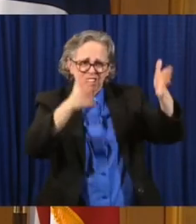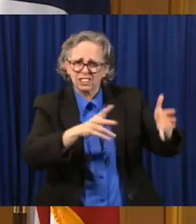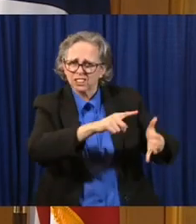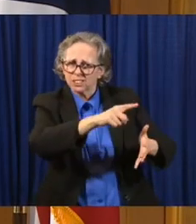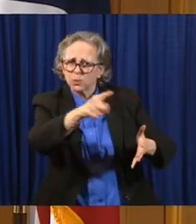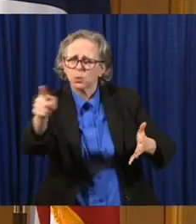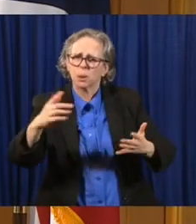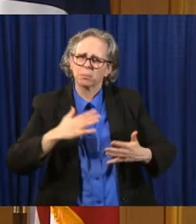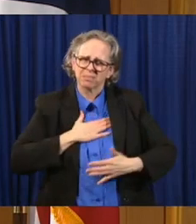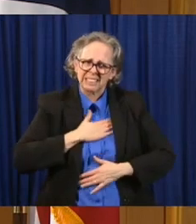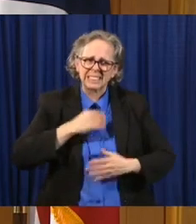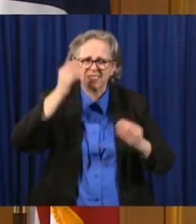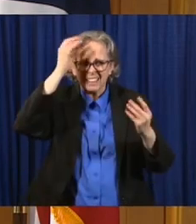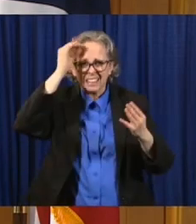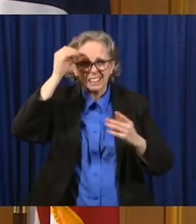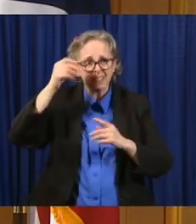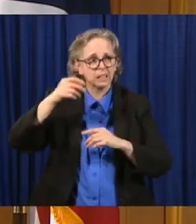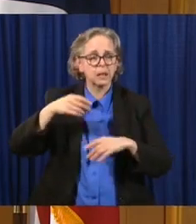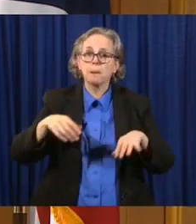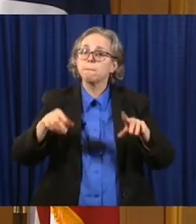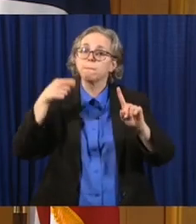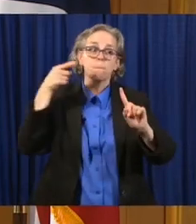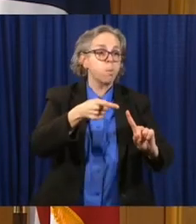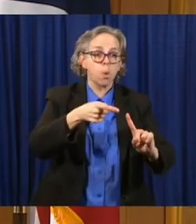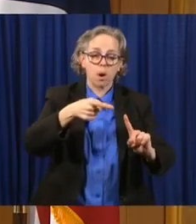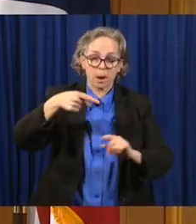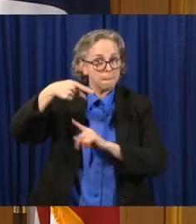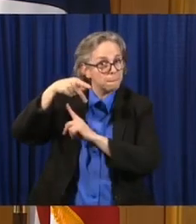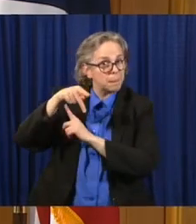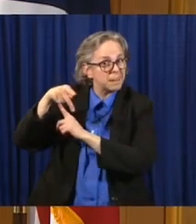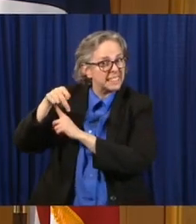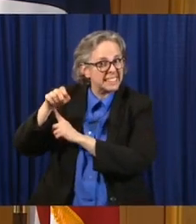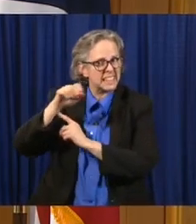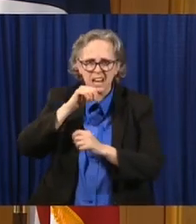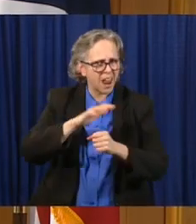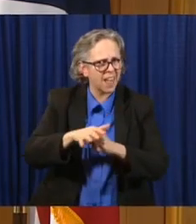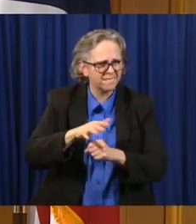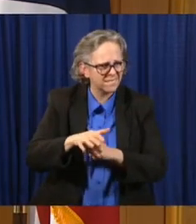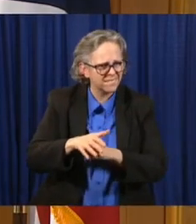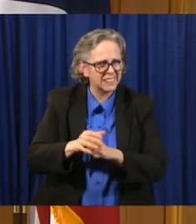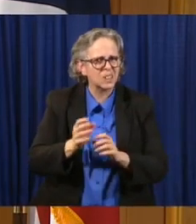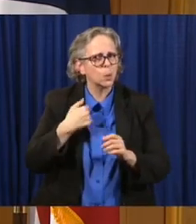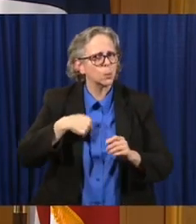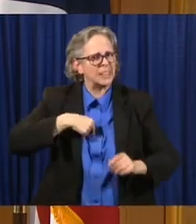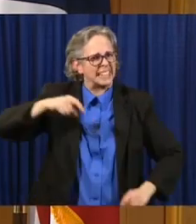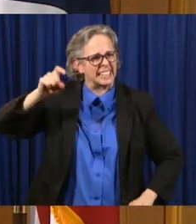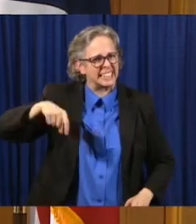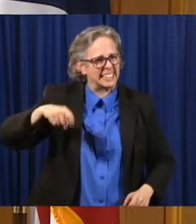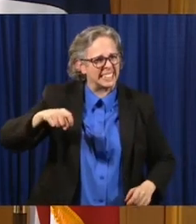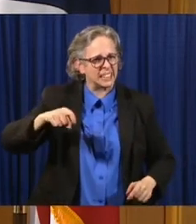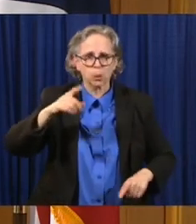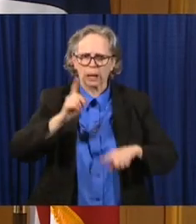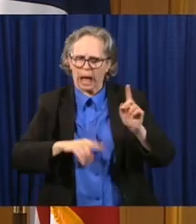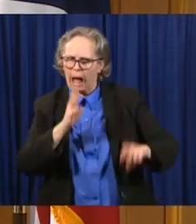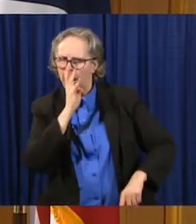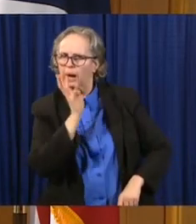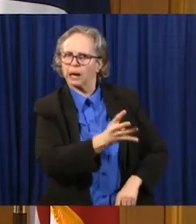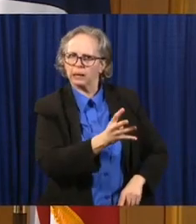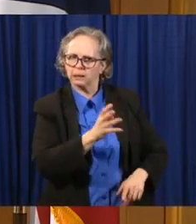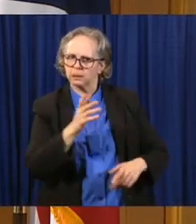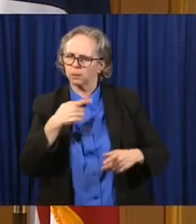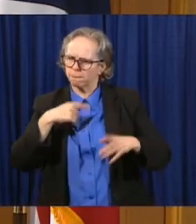PPE challenge, because that's not something that we can just blow off. We've got to continue to be concerned with